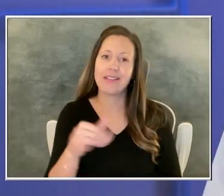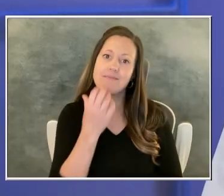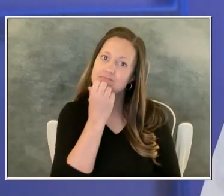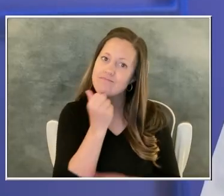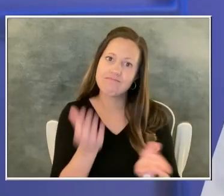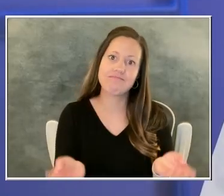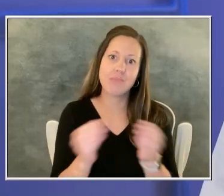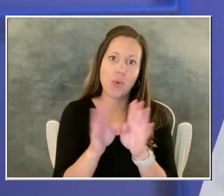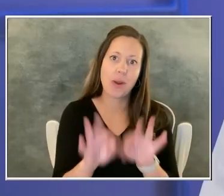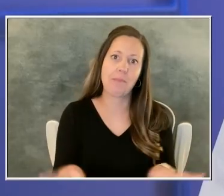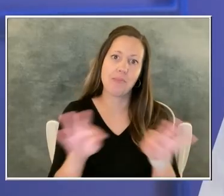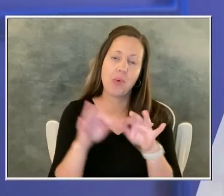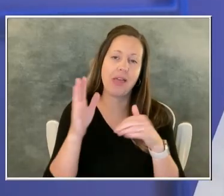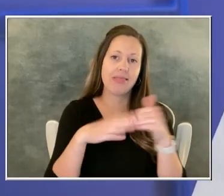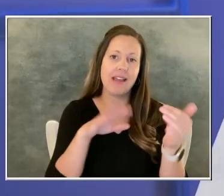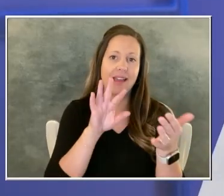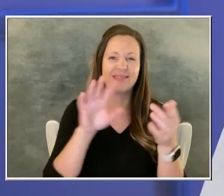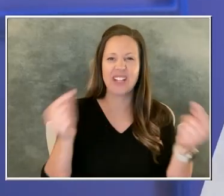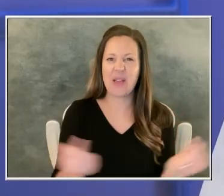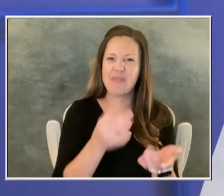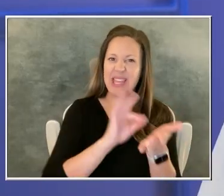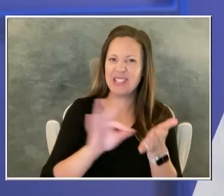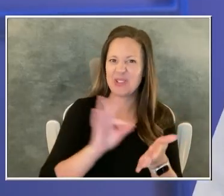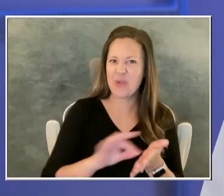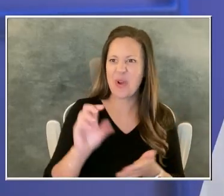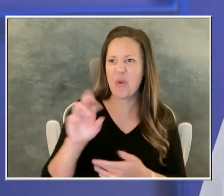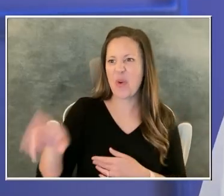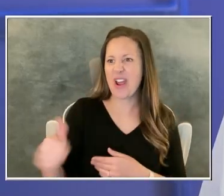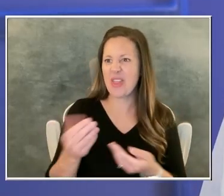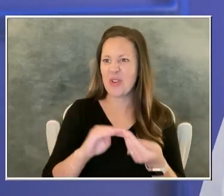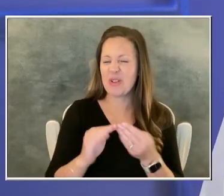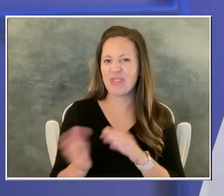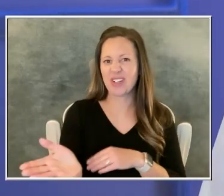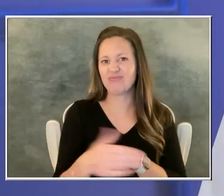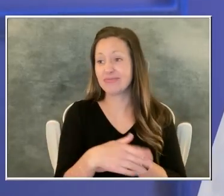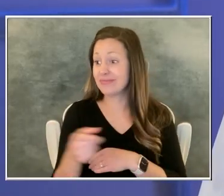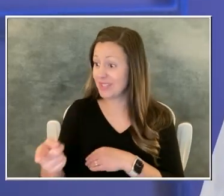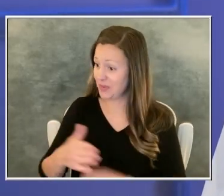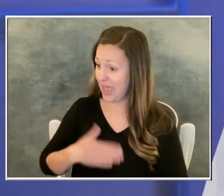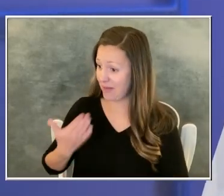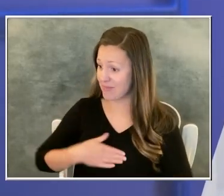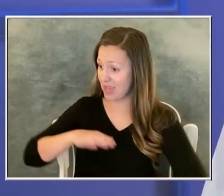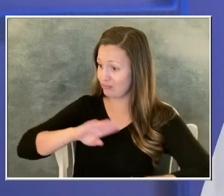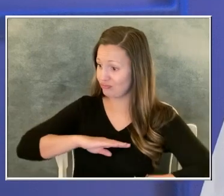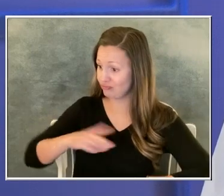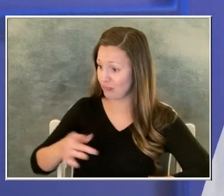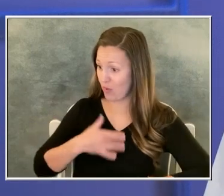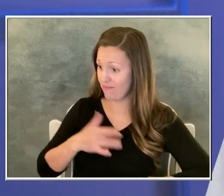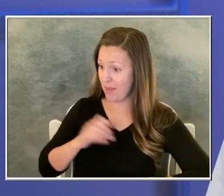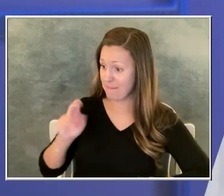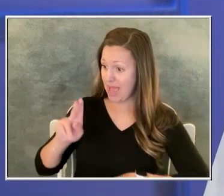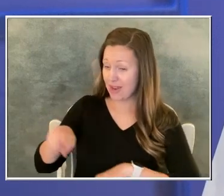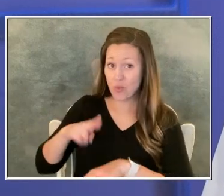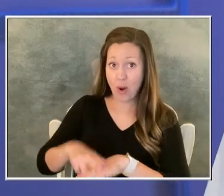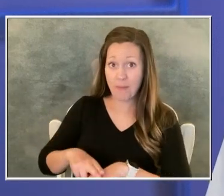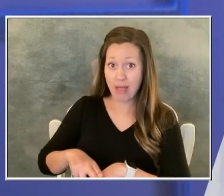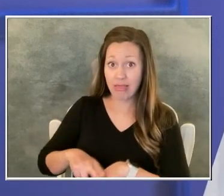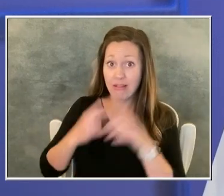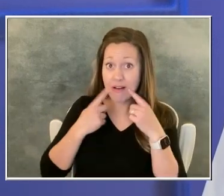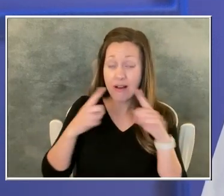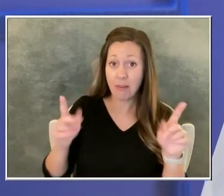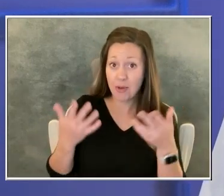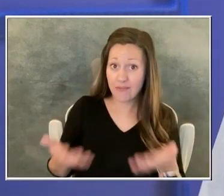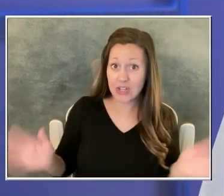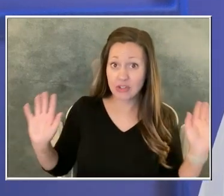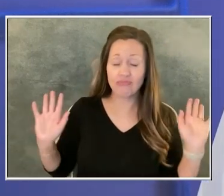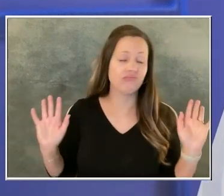score or any other type of metric. Is, are you happy? Are you able to do the things that you want to do? Do you feel like you're getting back to normal function? If we've accomplished that, I don't really